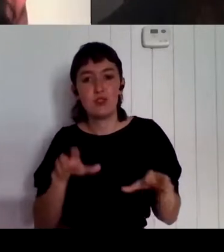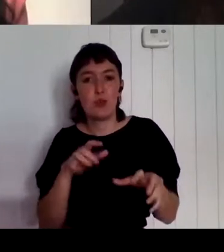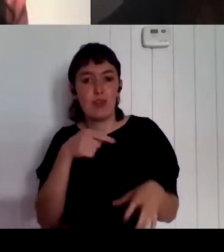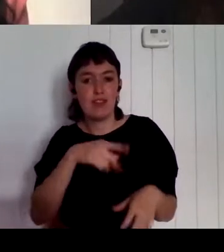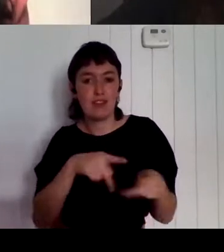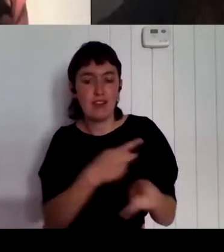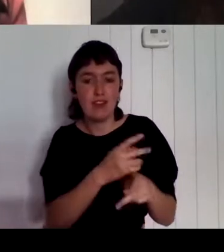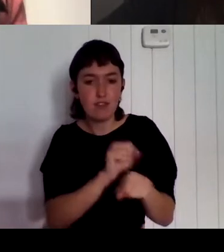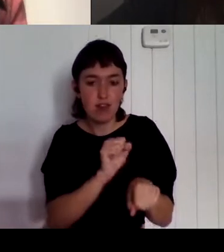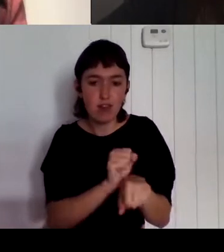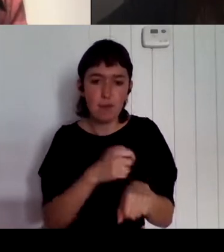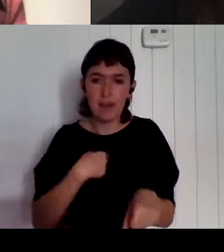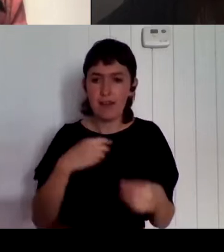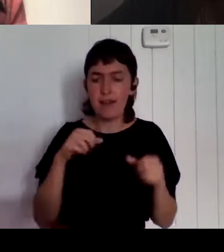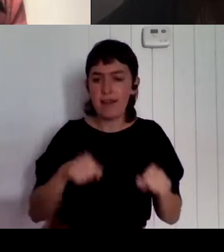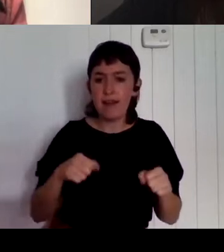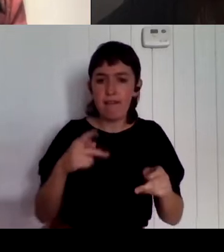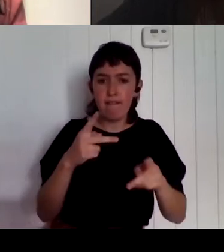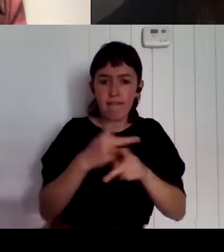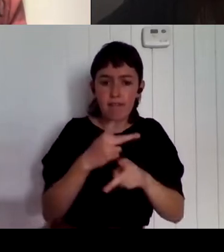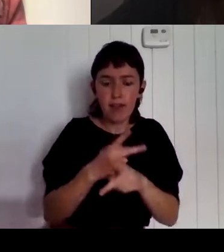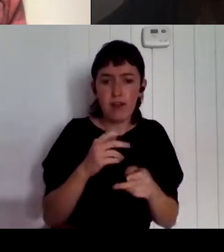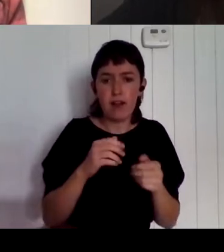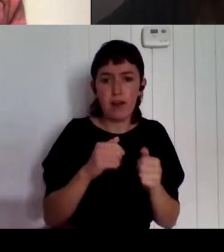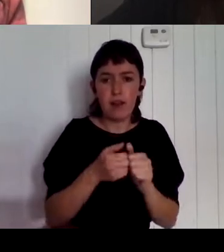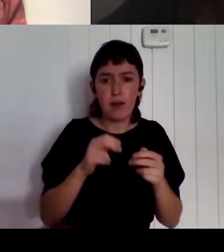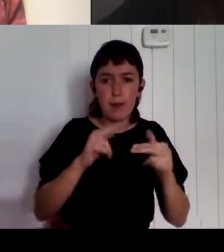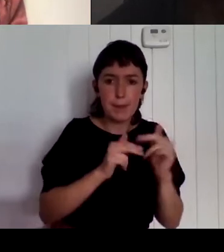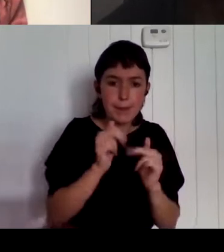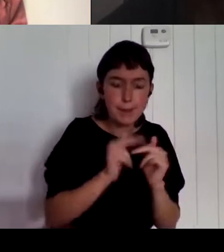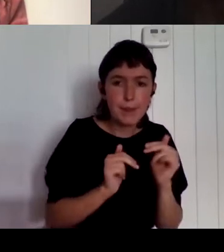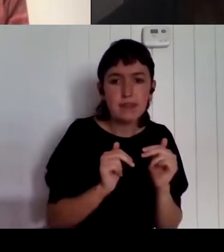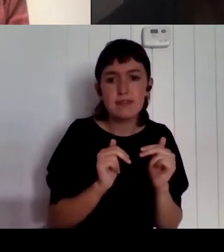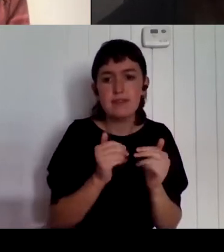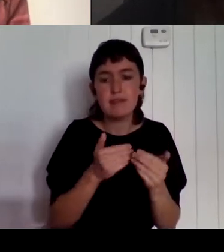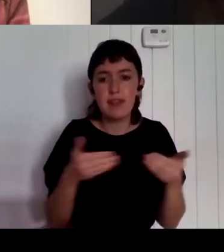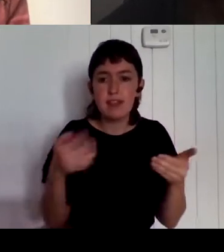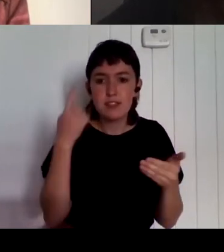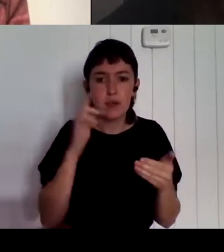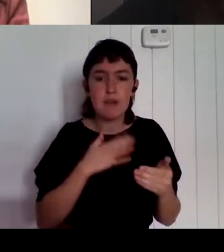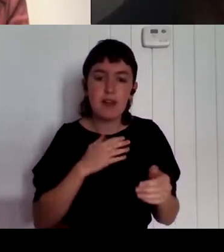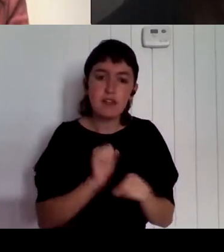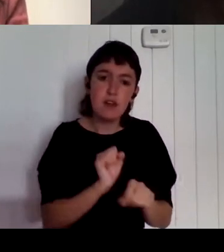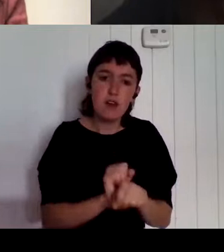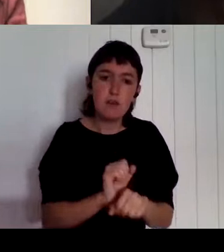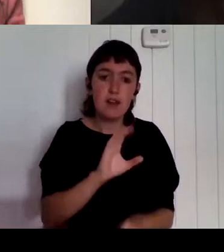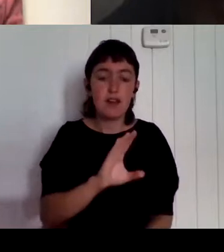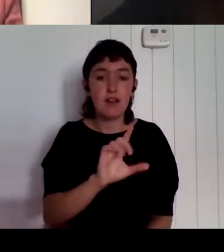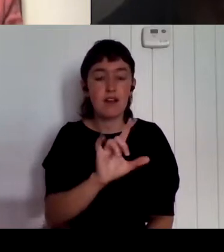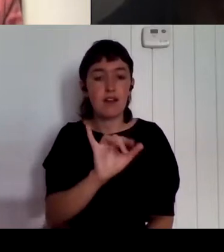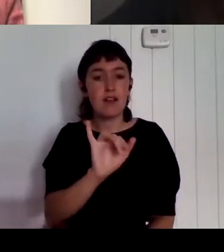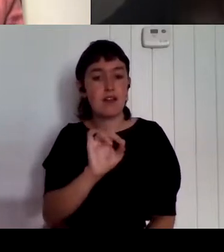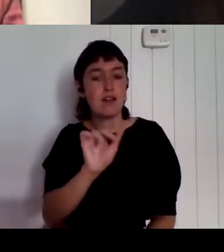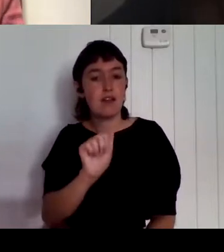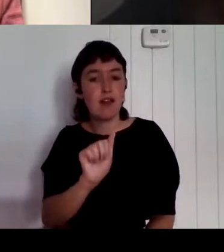how I want to study it and how to build things to do what I want. the Clidia is not a model system. So I